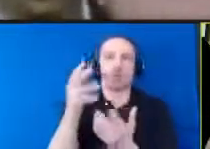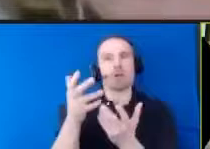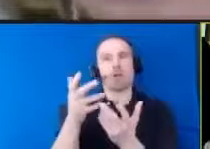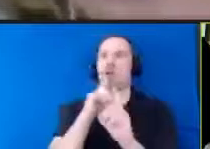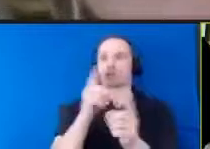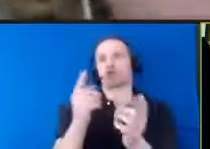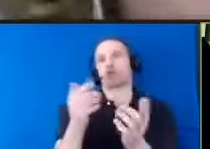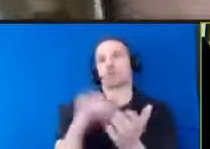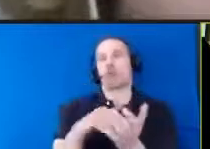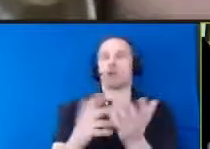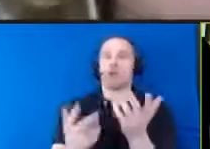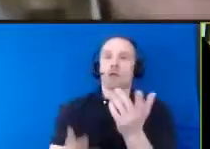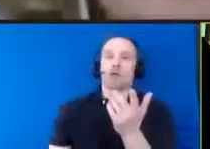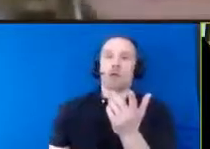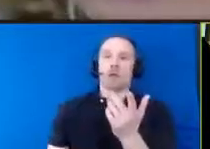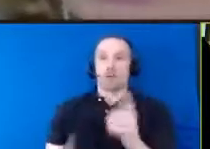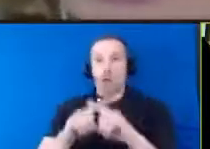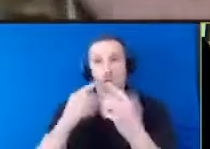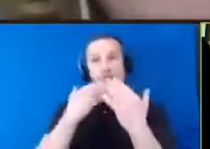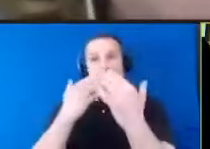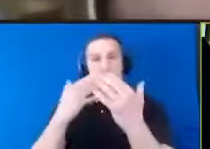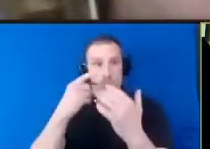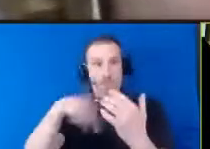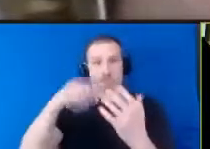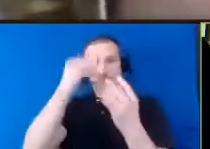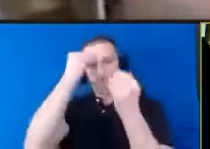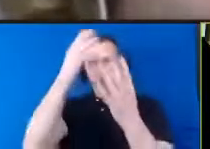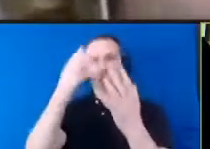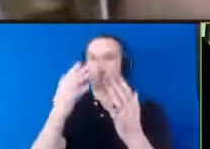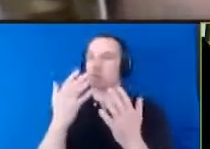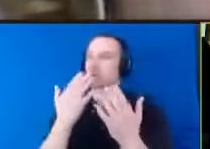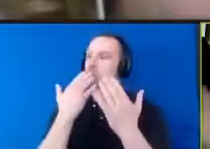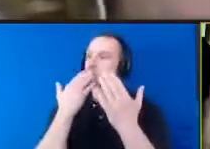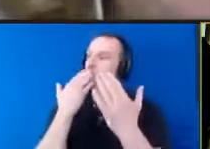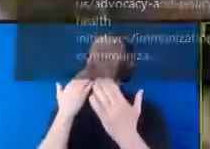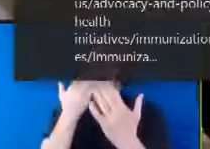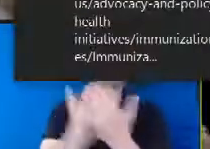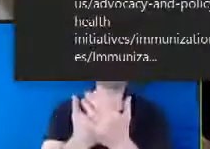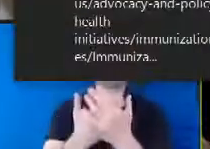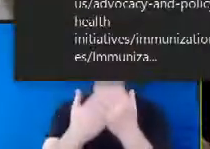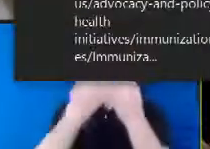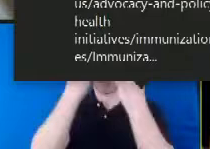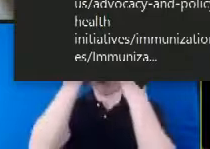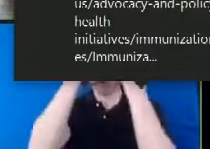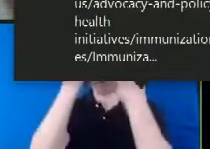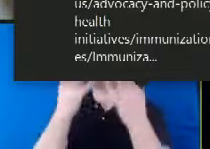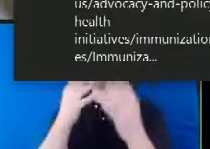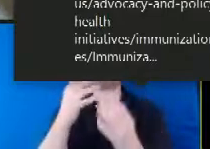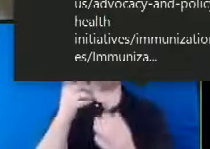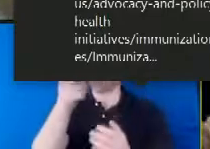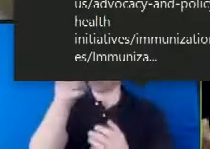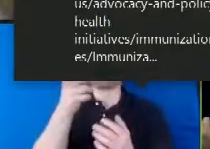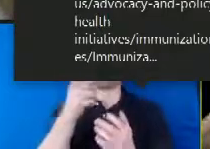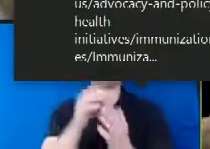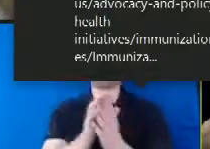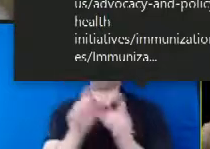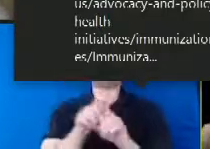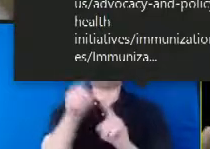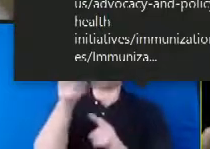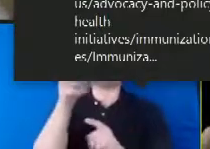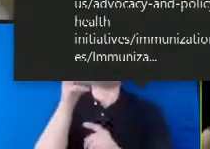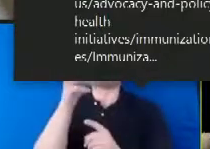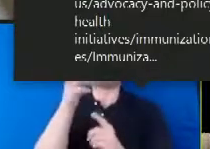answer again. Thank you. This was all really, really good information, and thank you for very directly